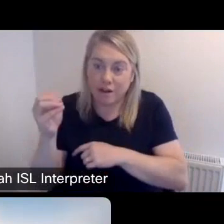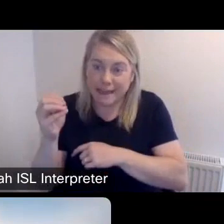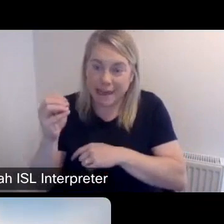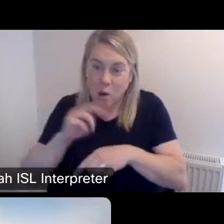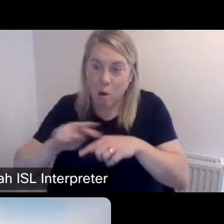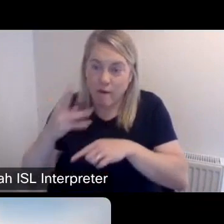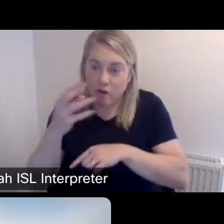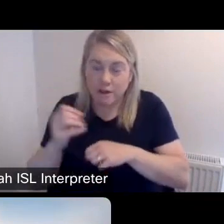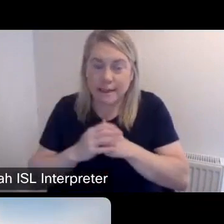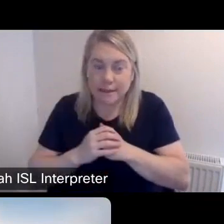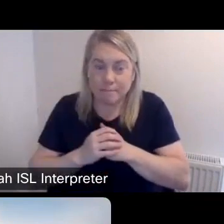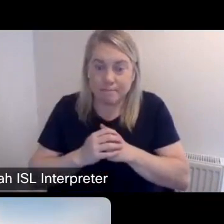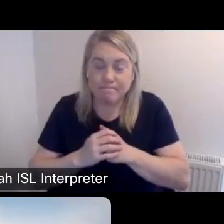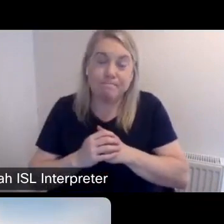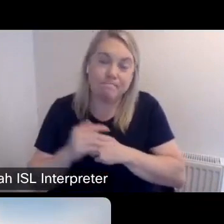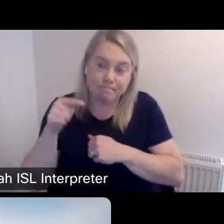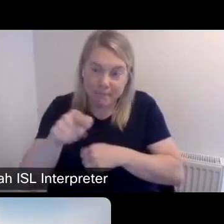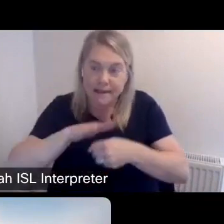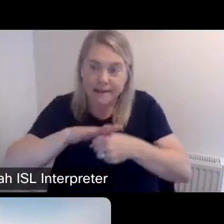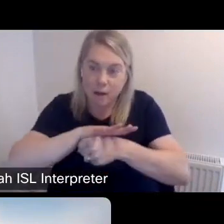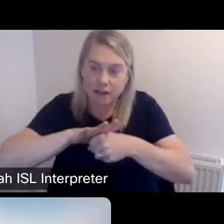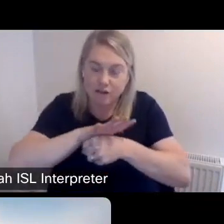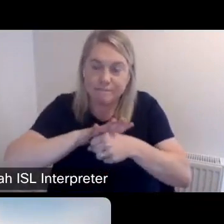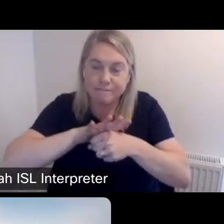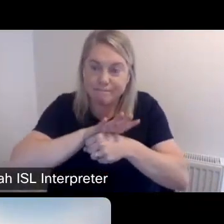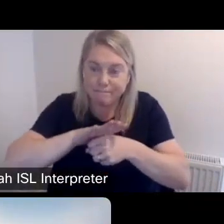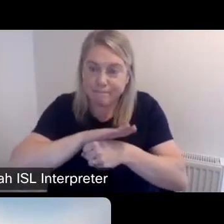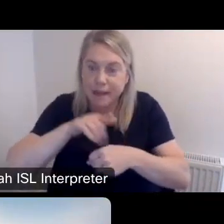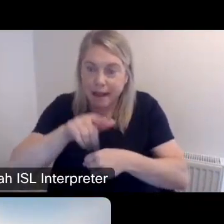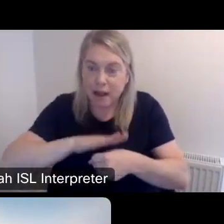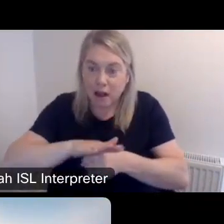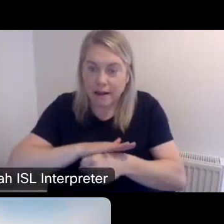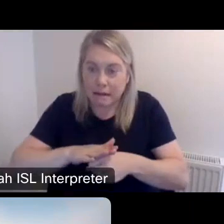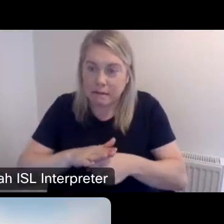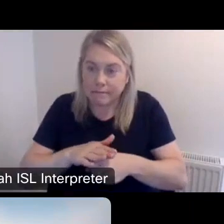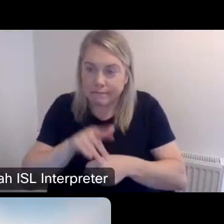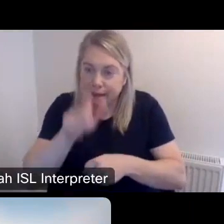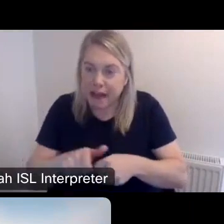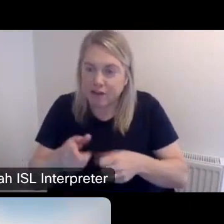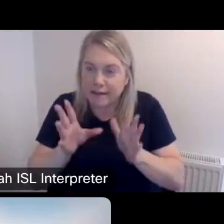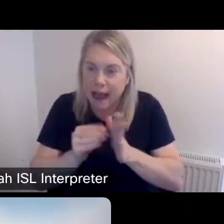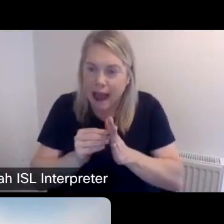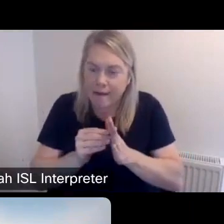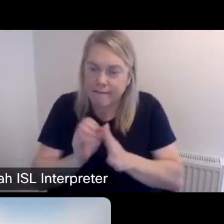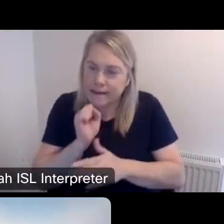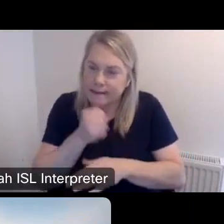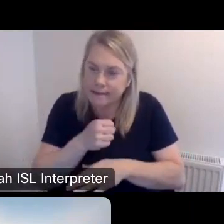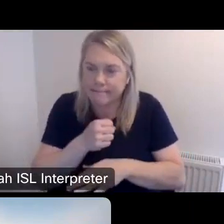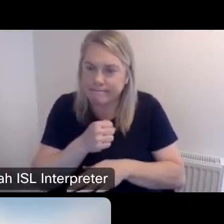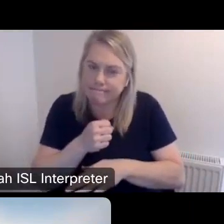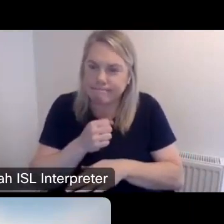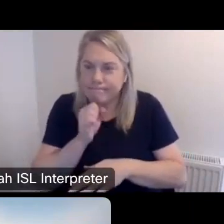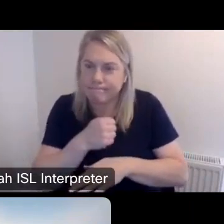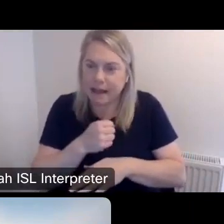Well, that clearly is a scenario where patients would have a significant risk.